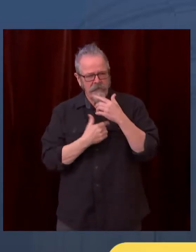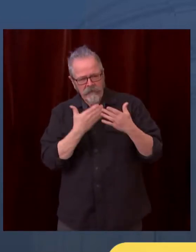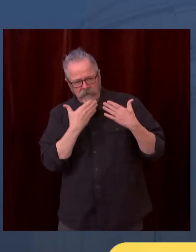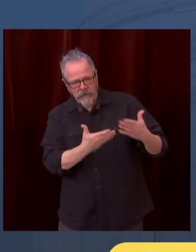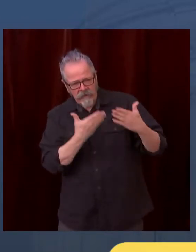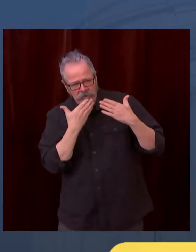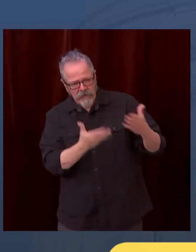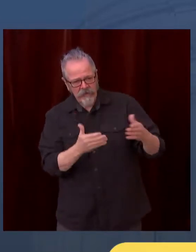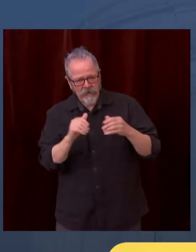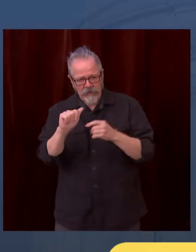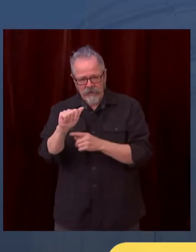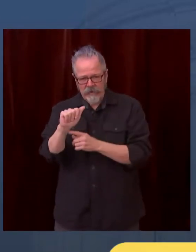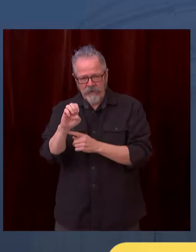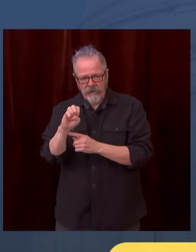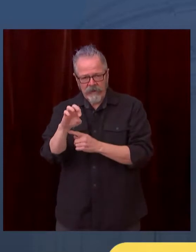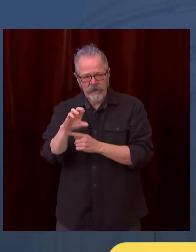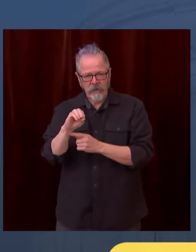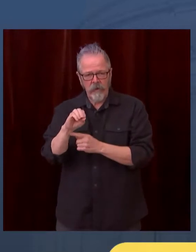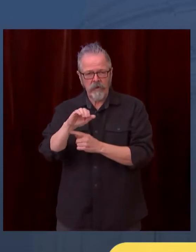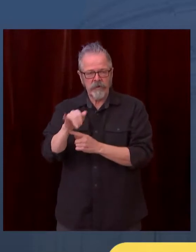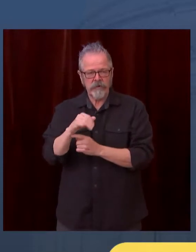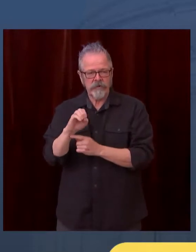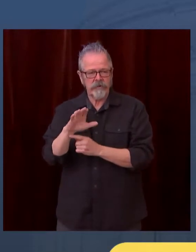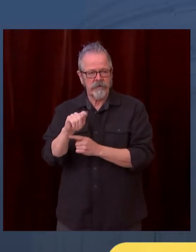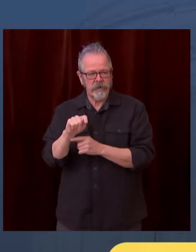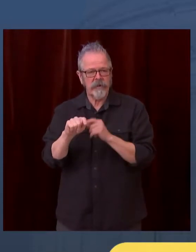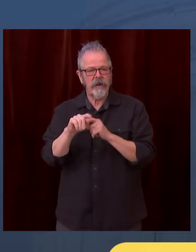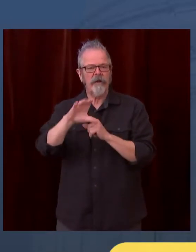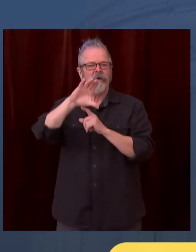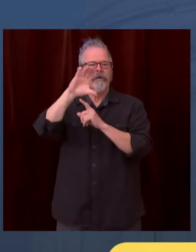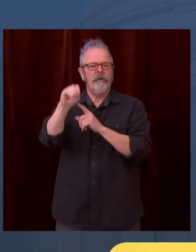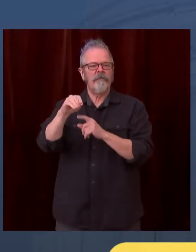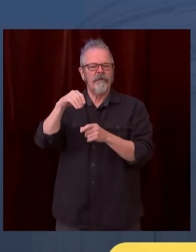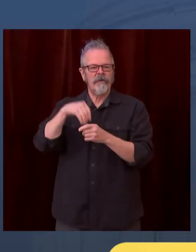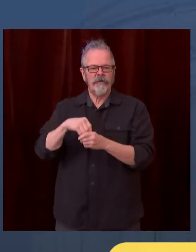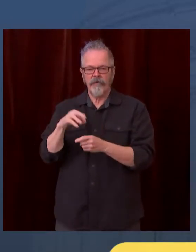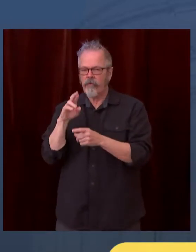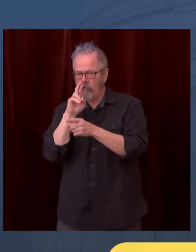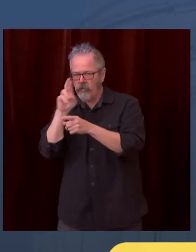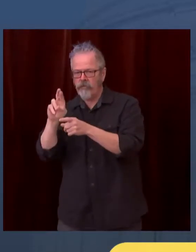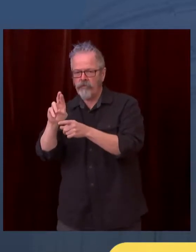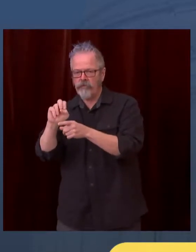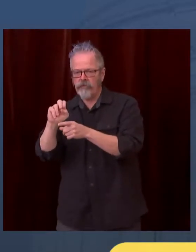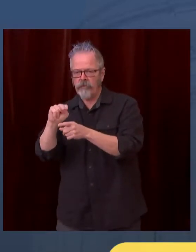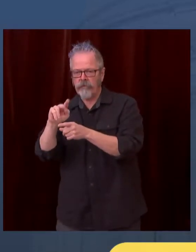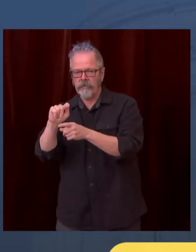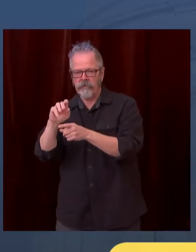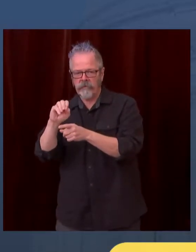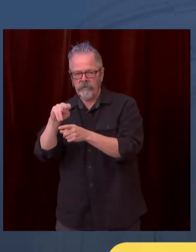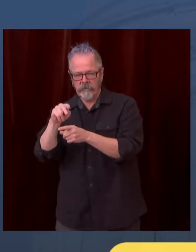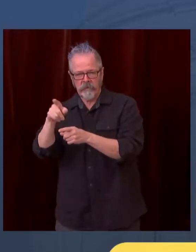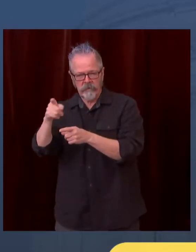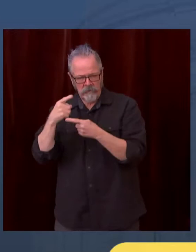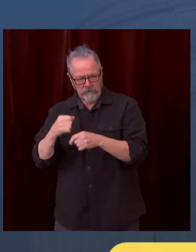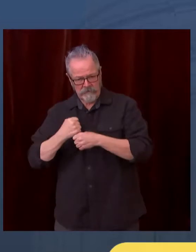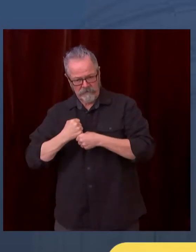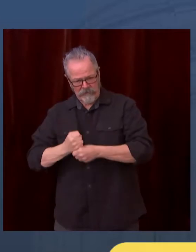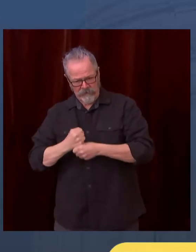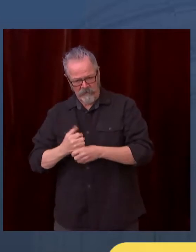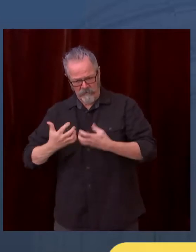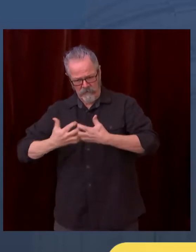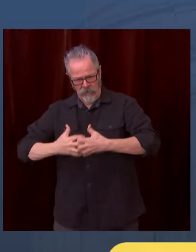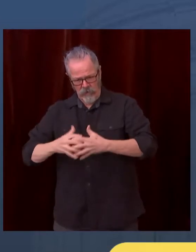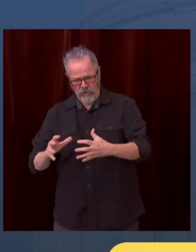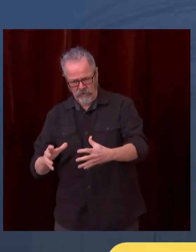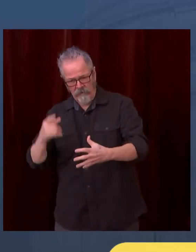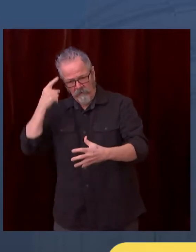have provided the motors, the rockets, to guide multiple of our explorations